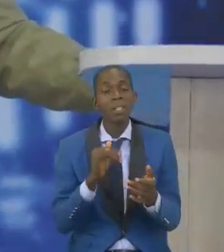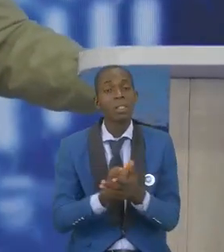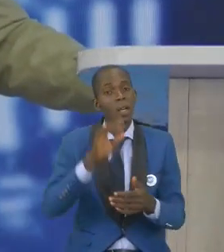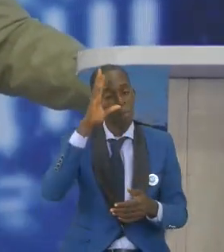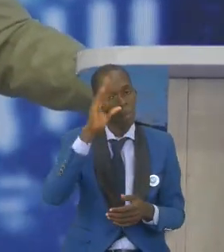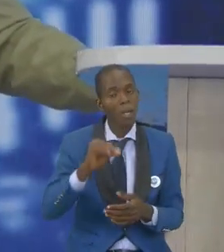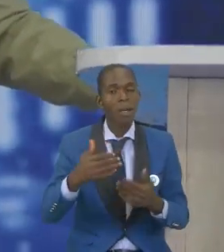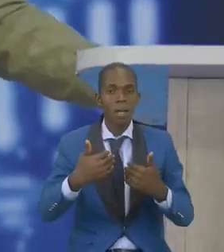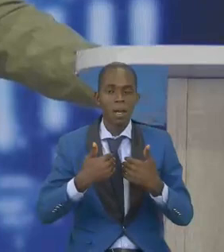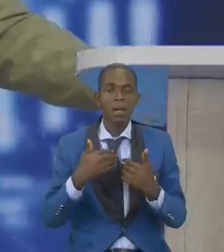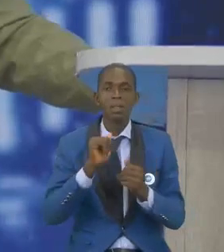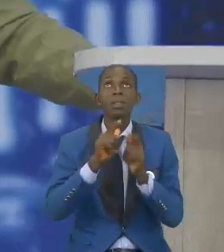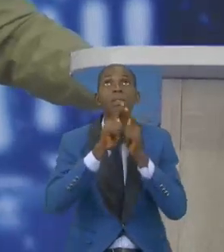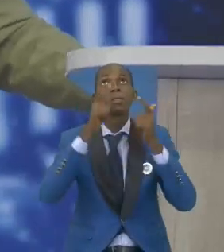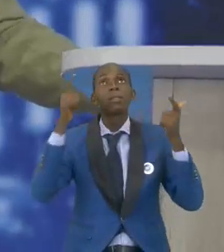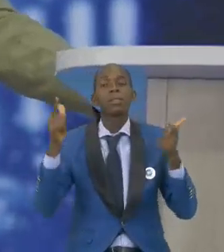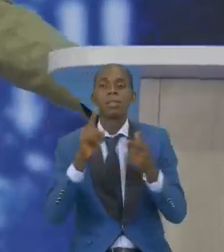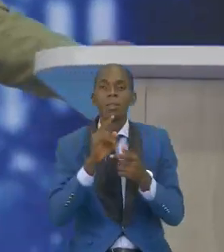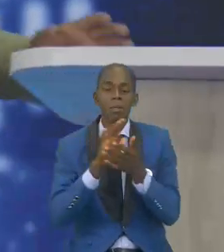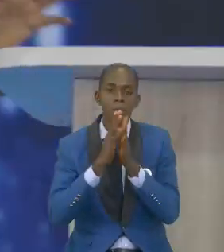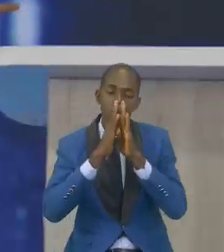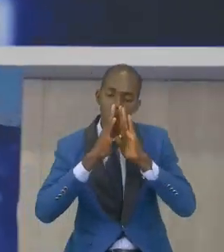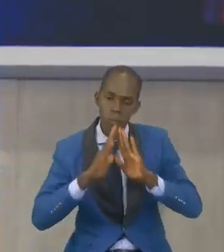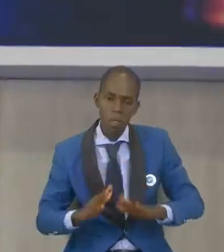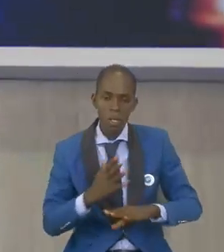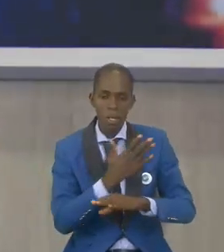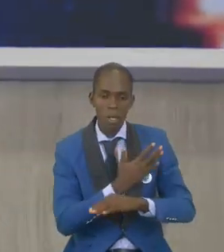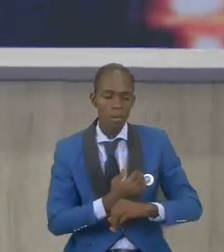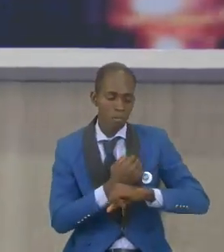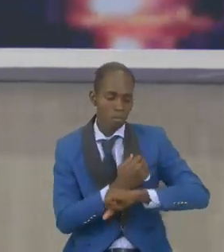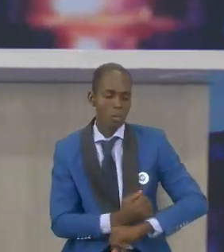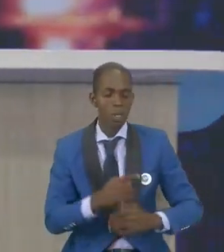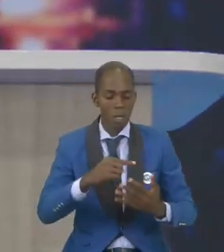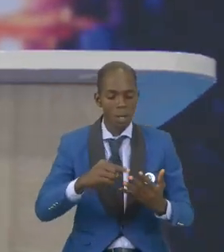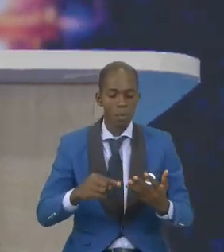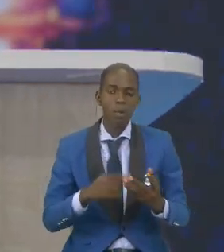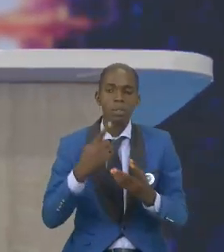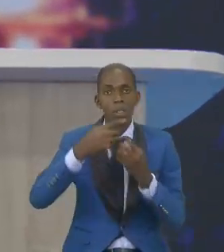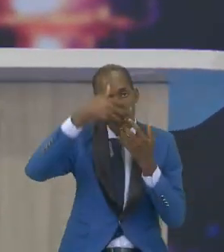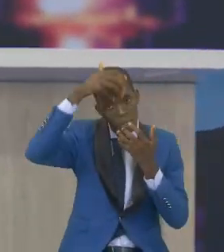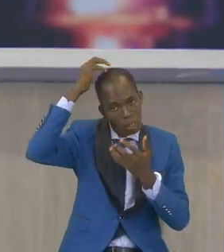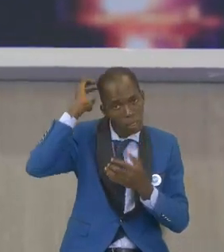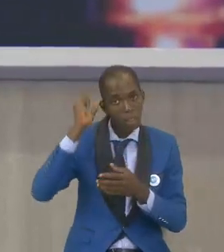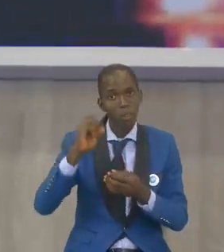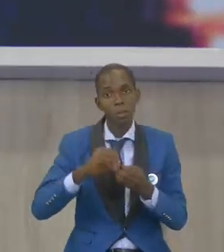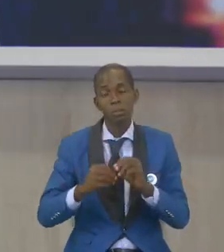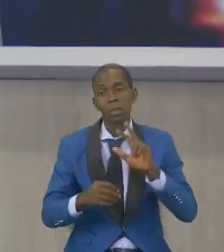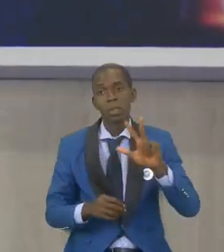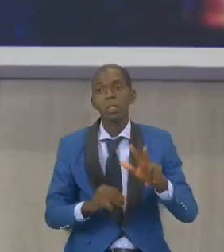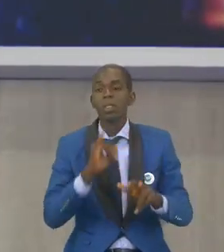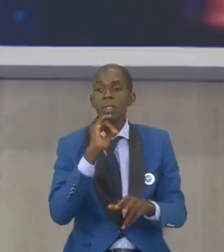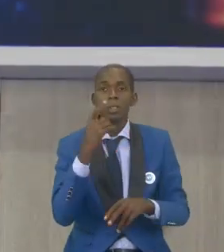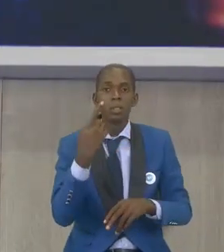surpassing peace and protection among the lions. Number three is the